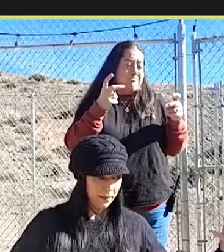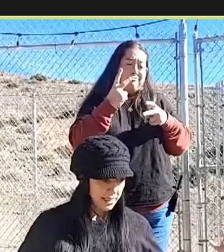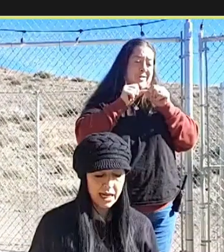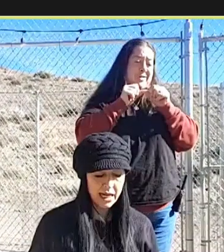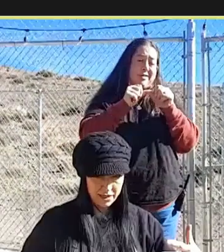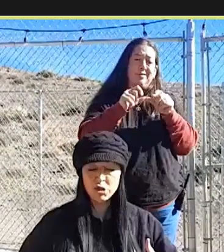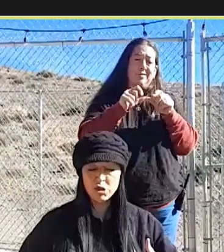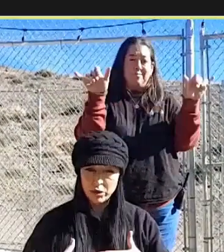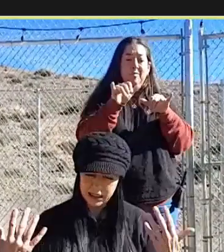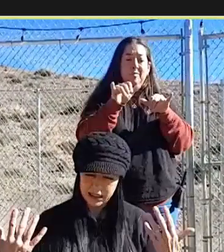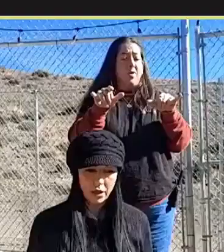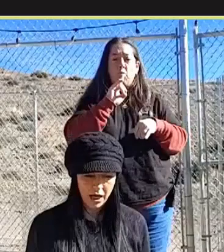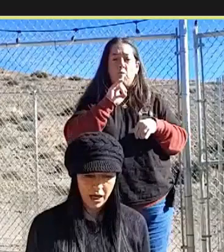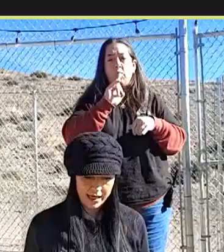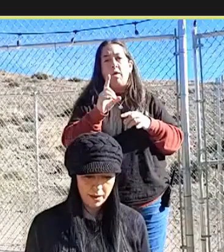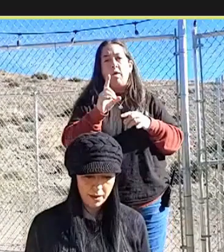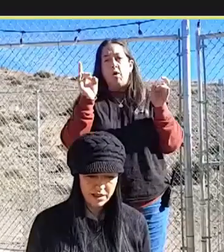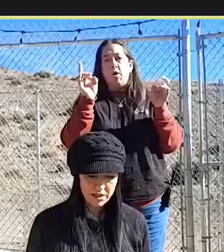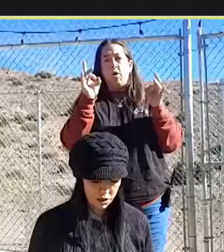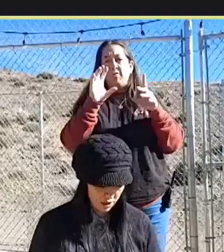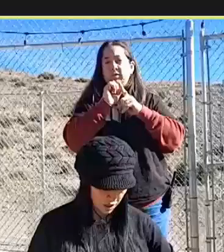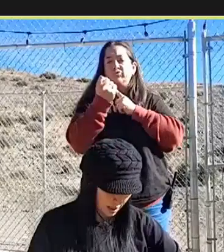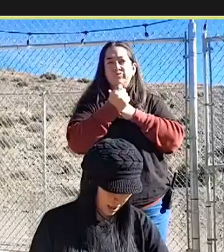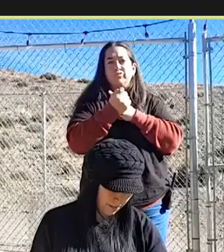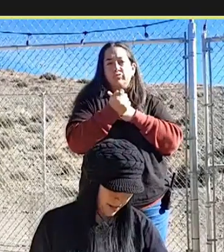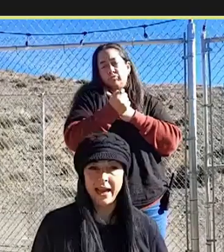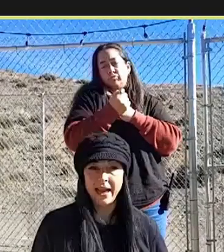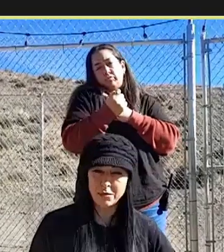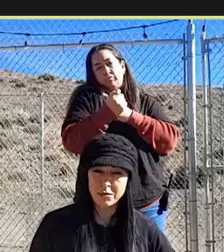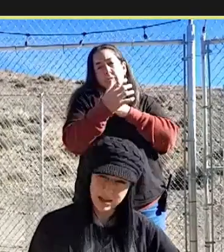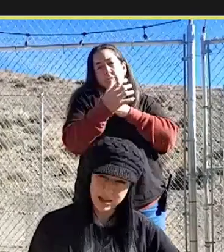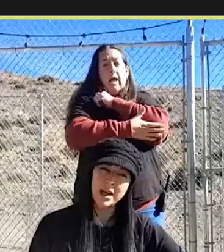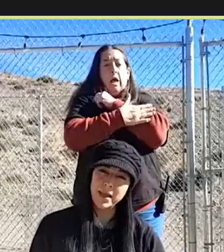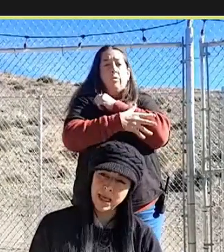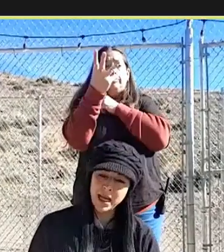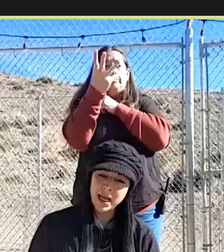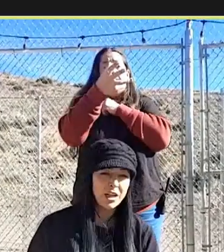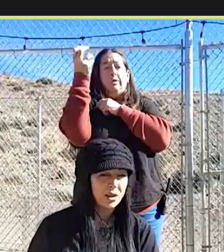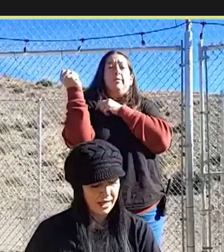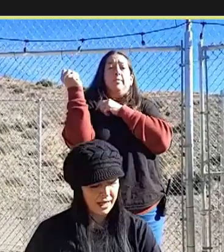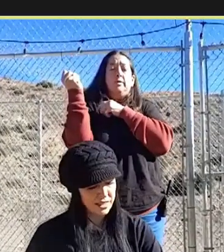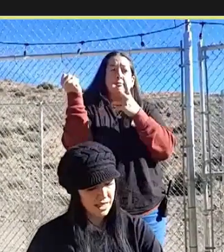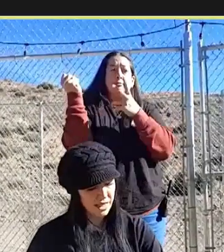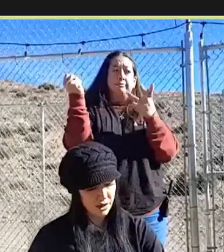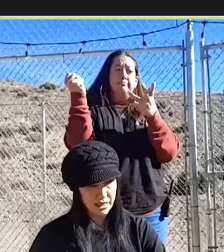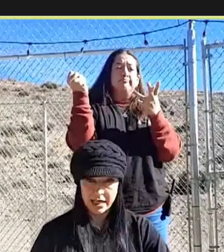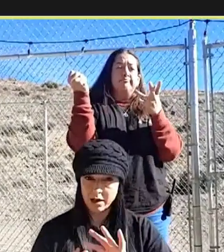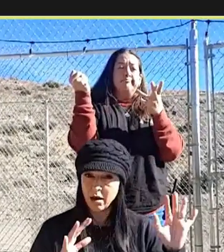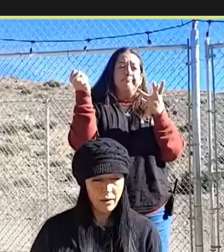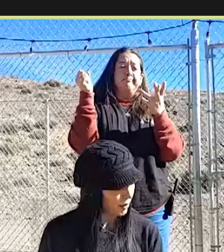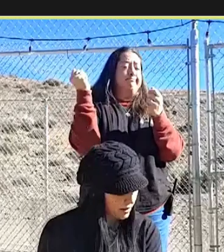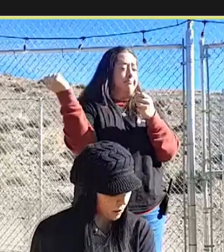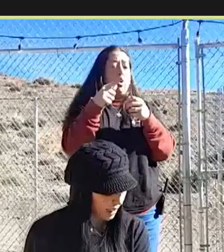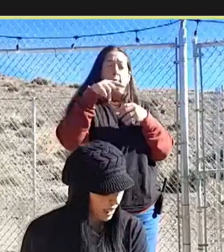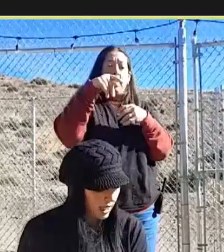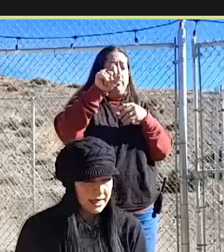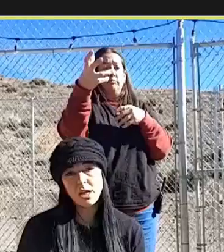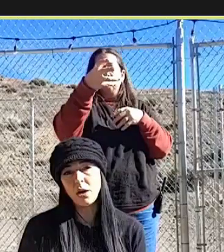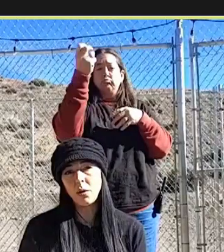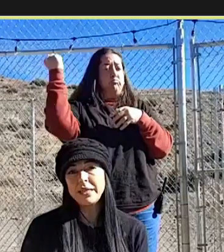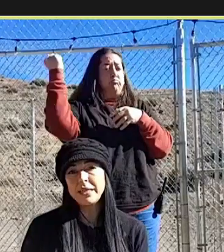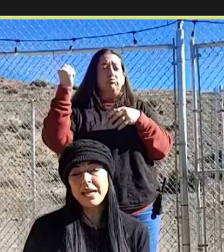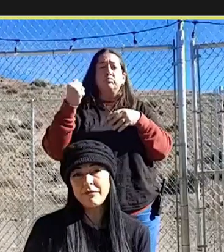couldn't keep up or maintain. I mean, it just really ended up in a situation. The county was going to come in and they were going to